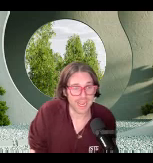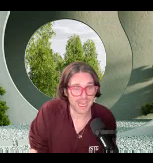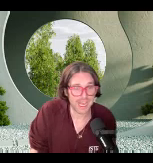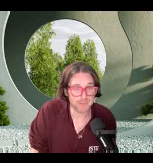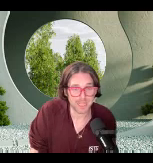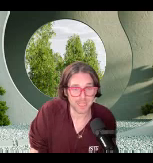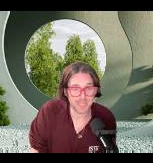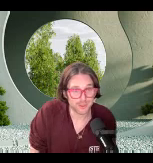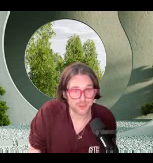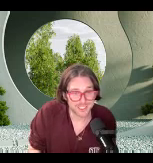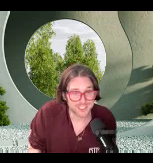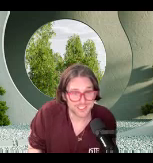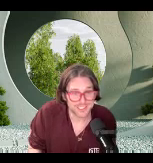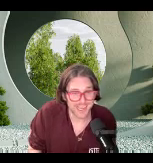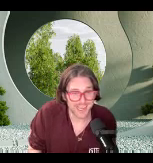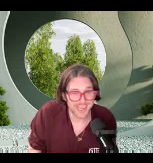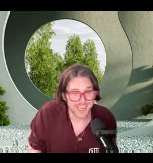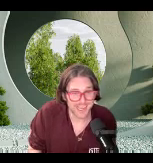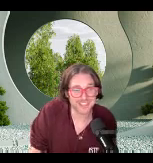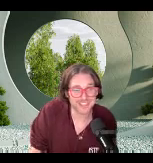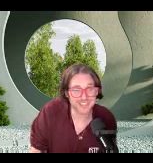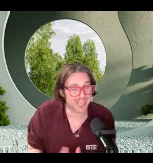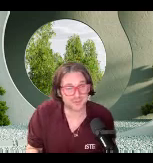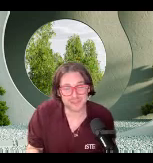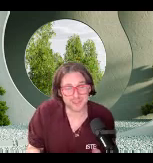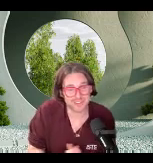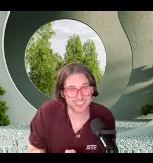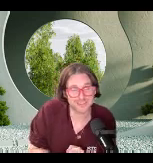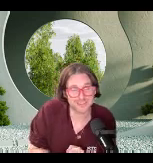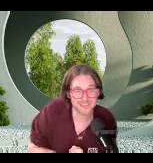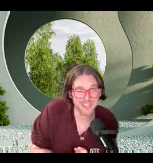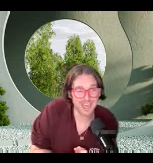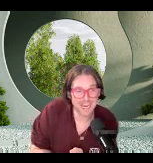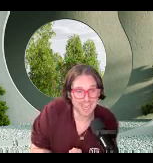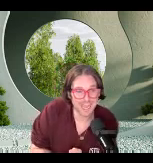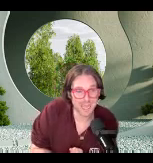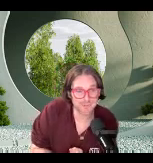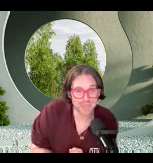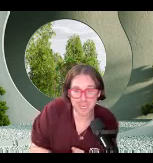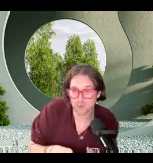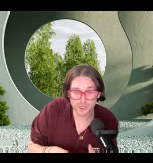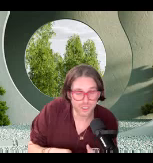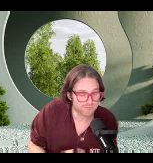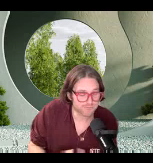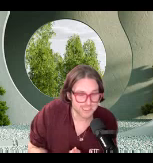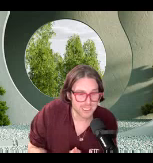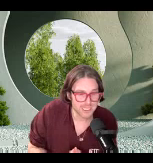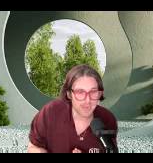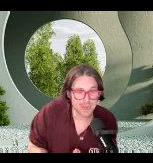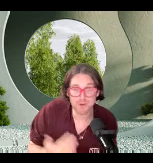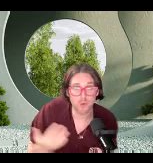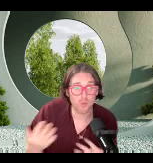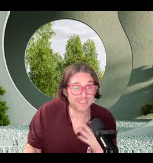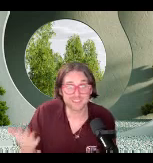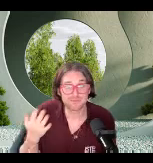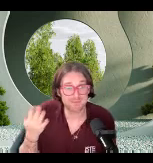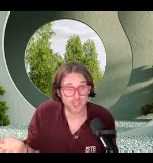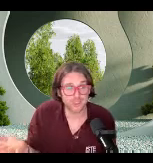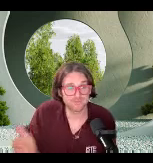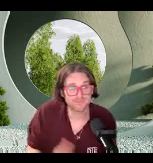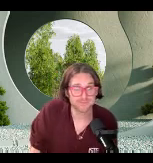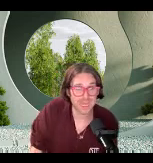myself. I am a mid-30-ish dad to a child with special needs. I am a worker.